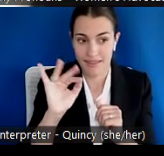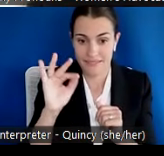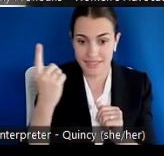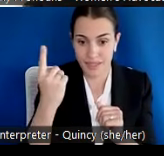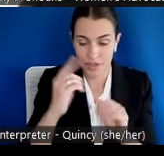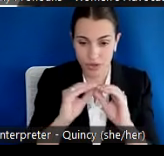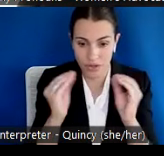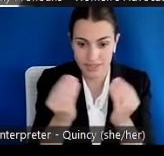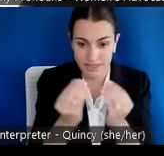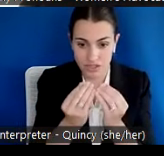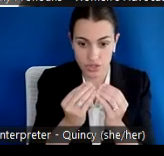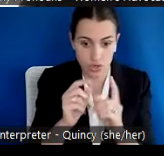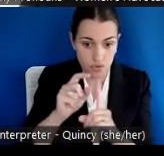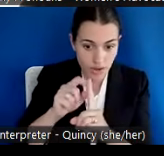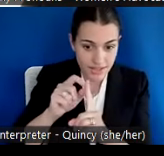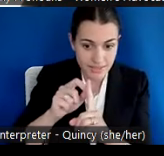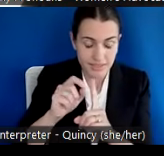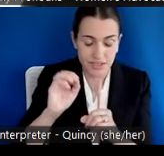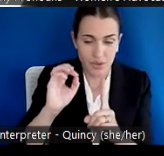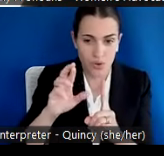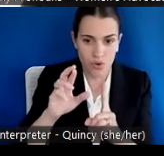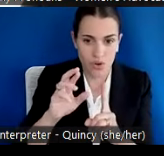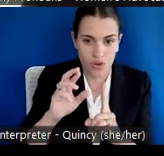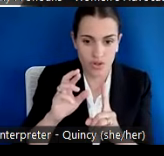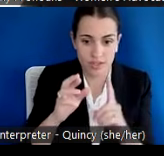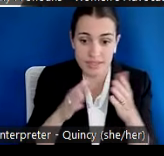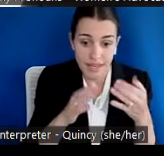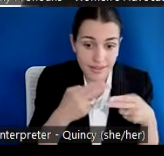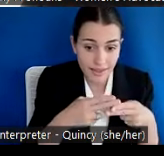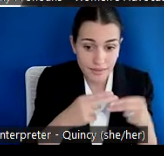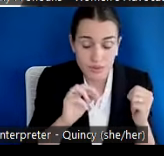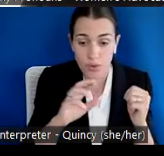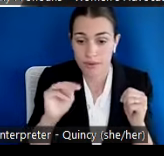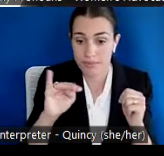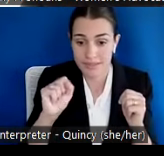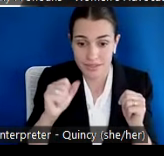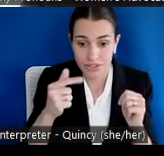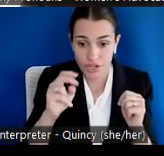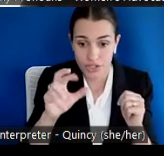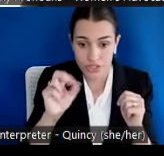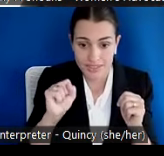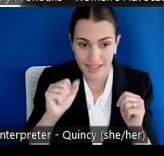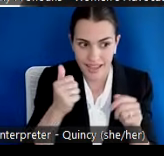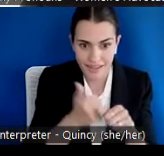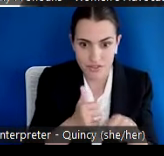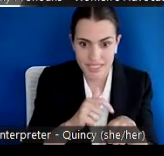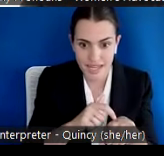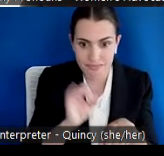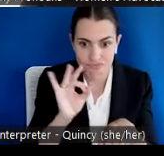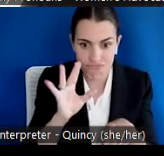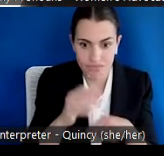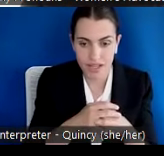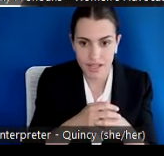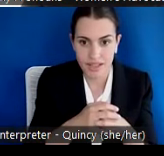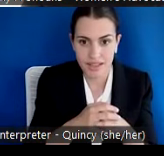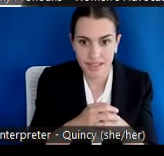or dead names or misgenders or whatever the case is every single time. That was another thing of like, every single